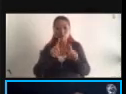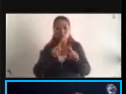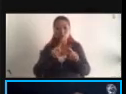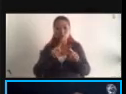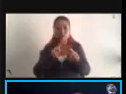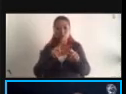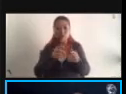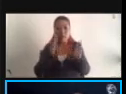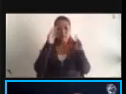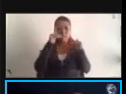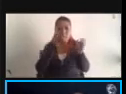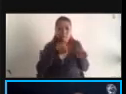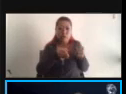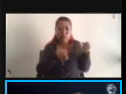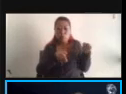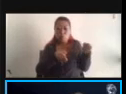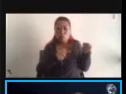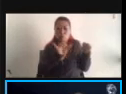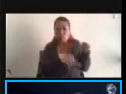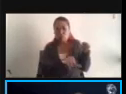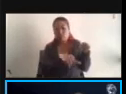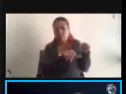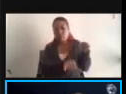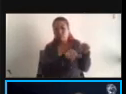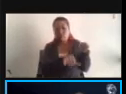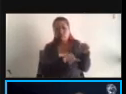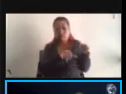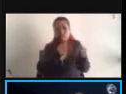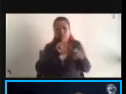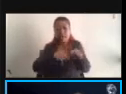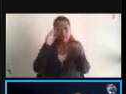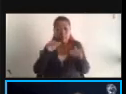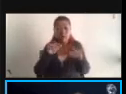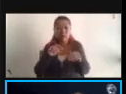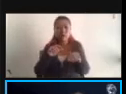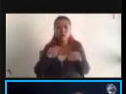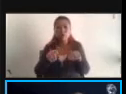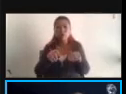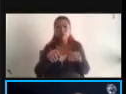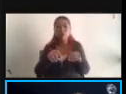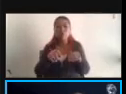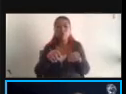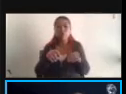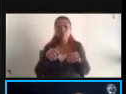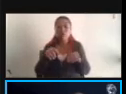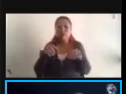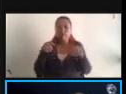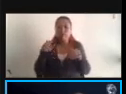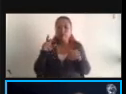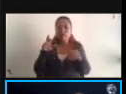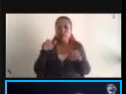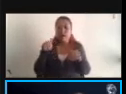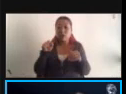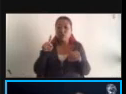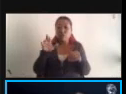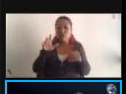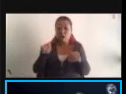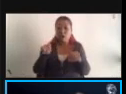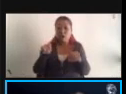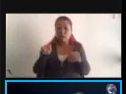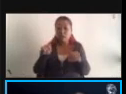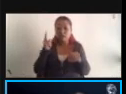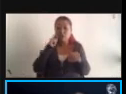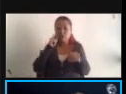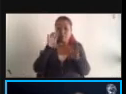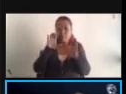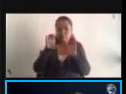To stay in position so the astronaut could actually get the picture of what they needed, they sometimes had to hold on.